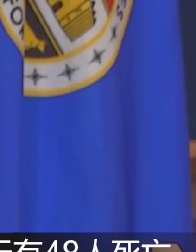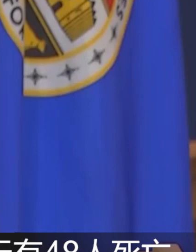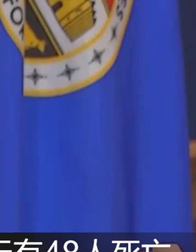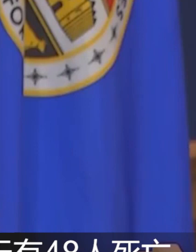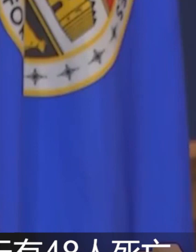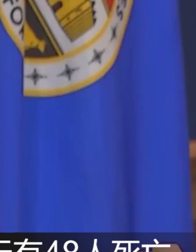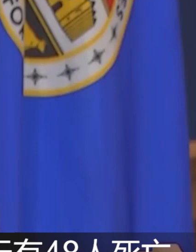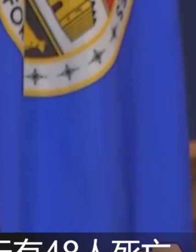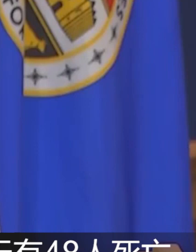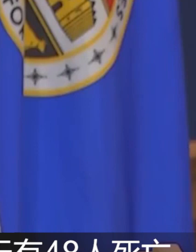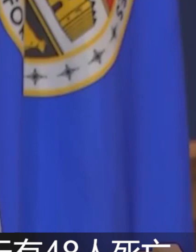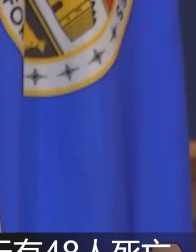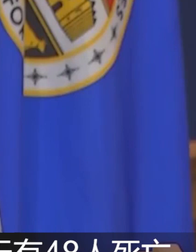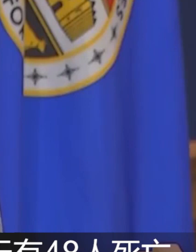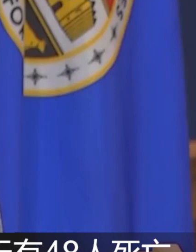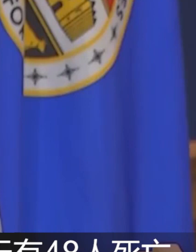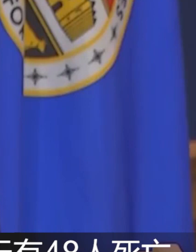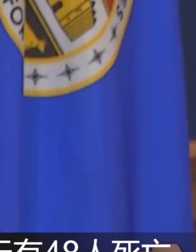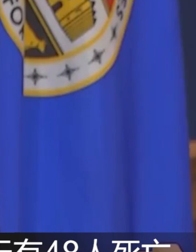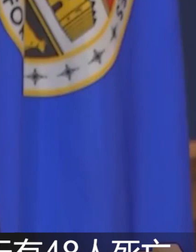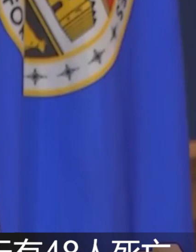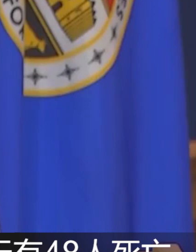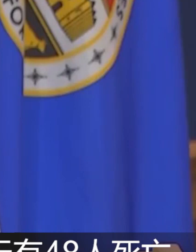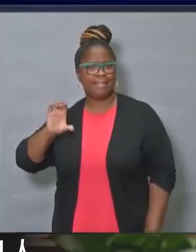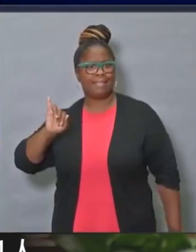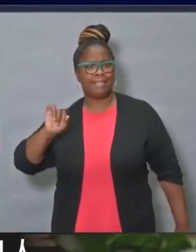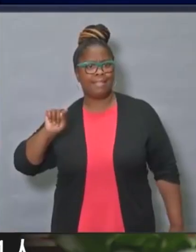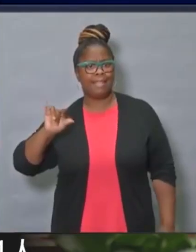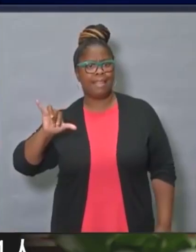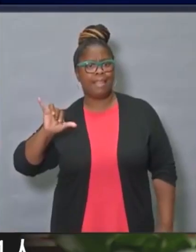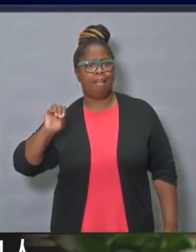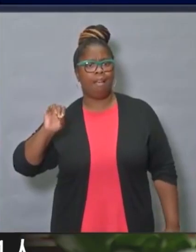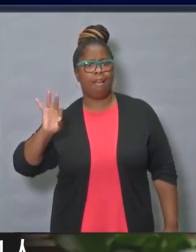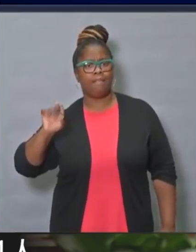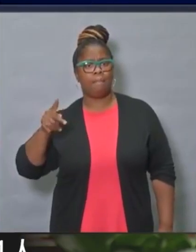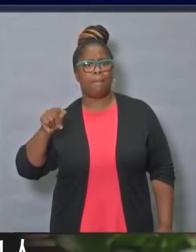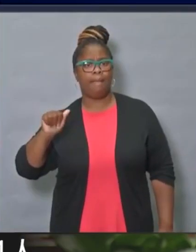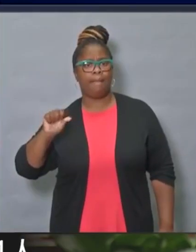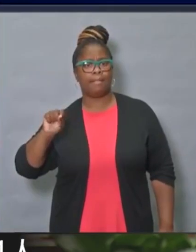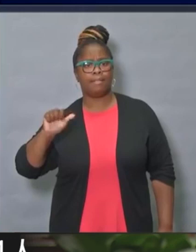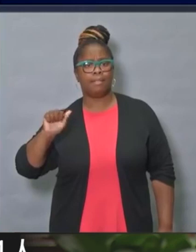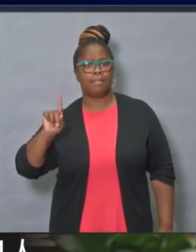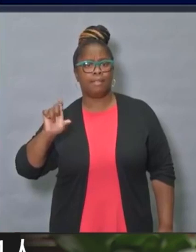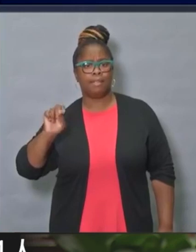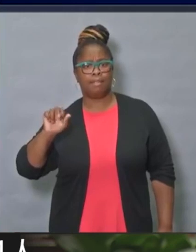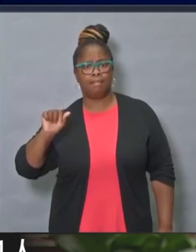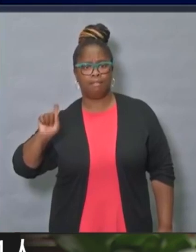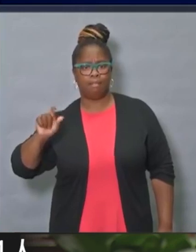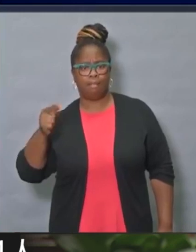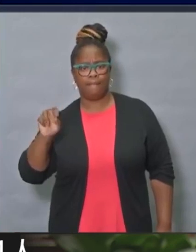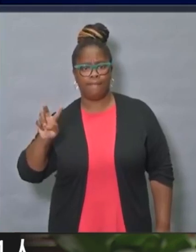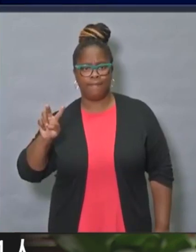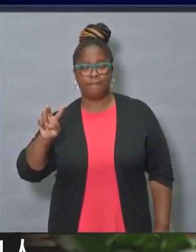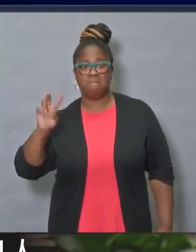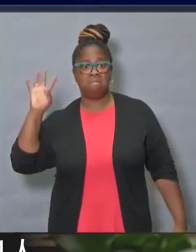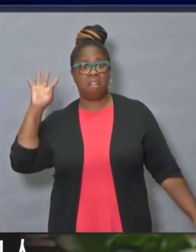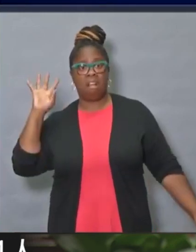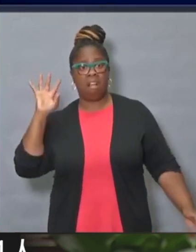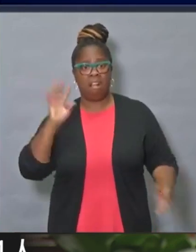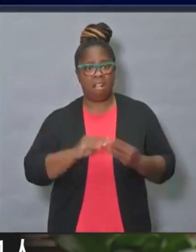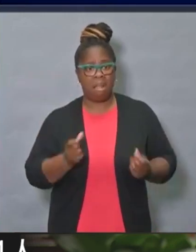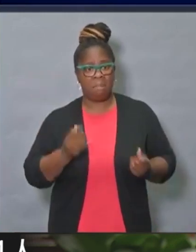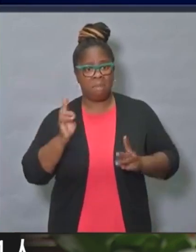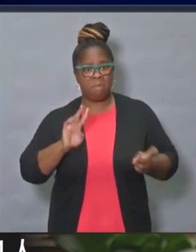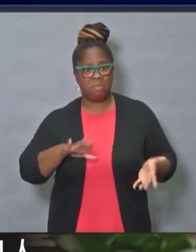sad to report 48 additional deaths today. This does bring the total number of deaths in our county to